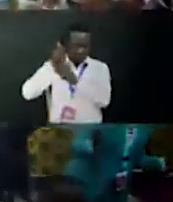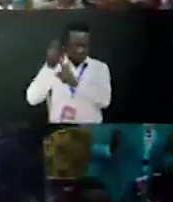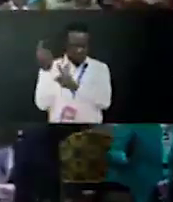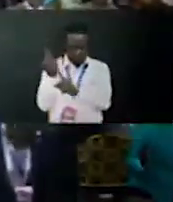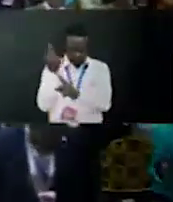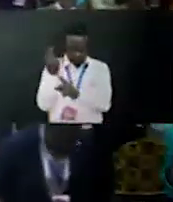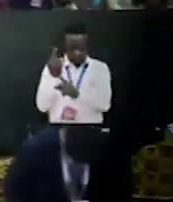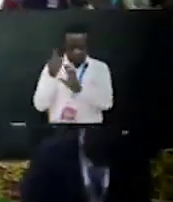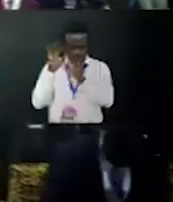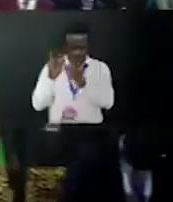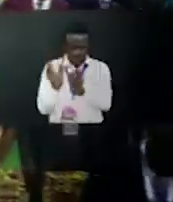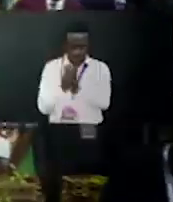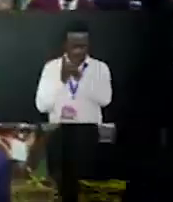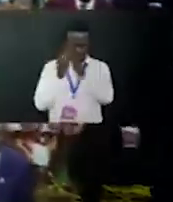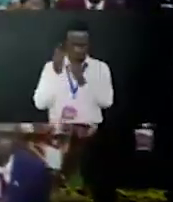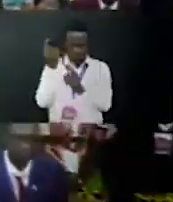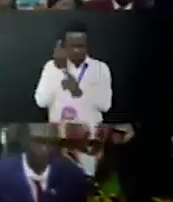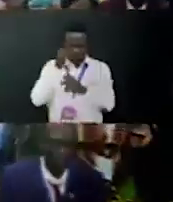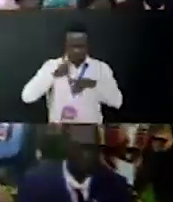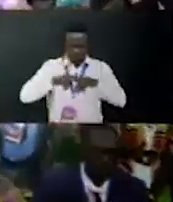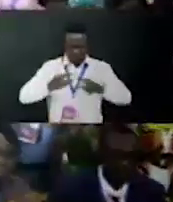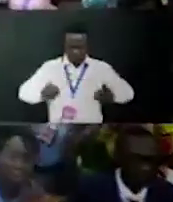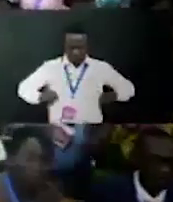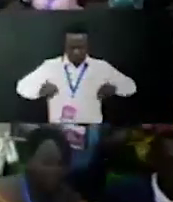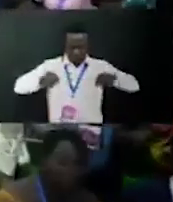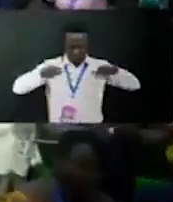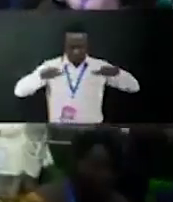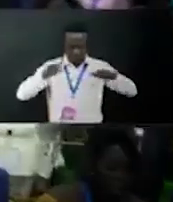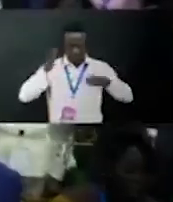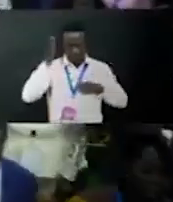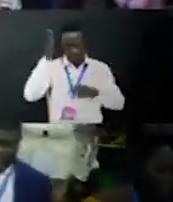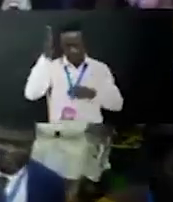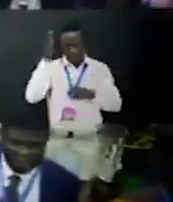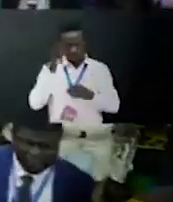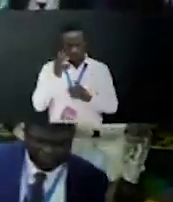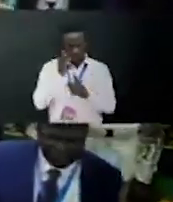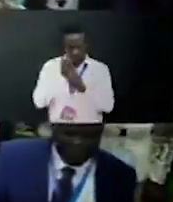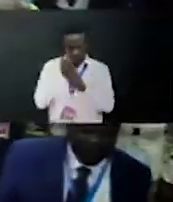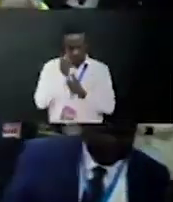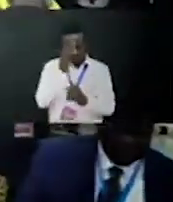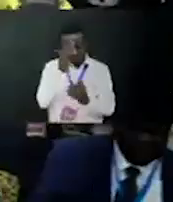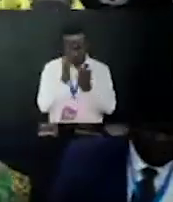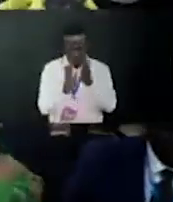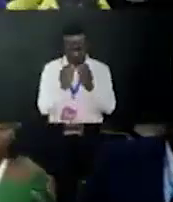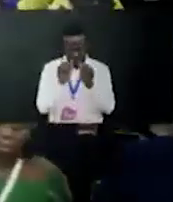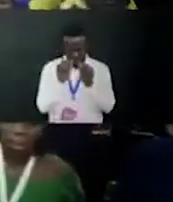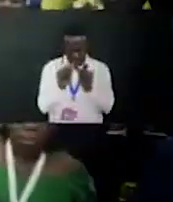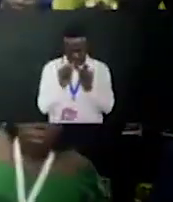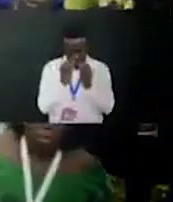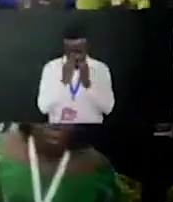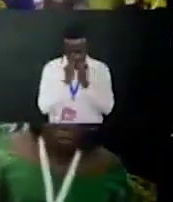praise. He alone sits upon his throne. Tarabe, Ria